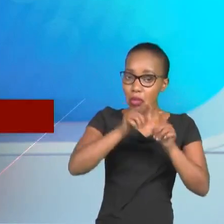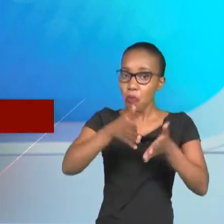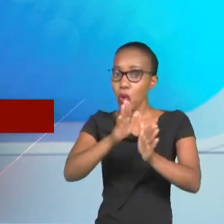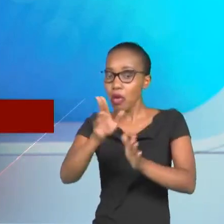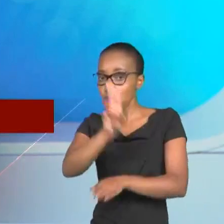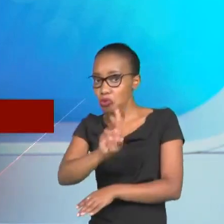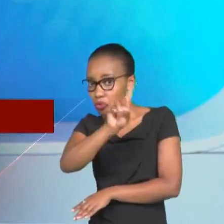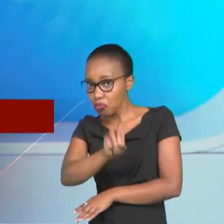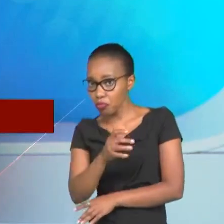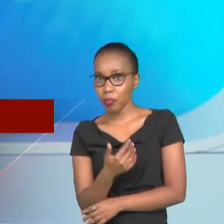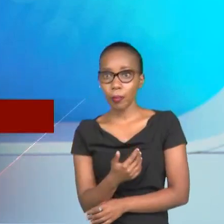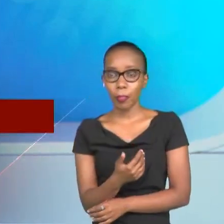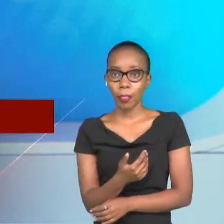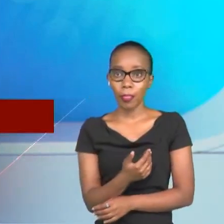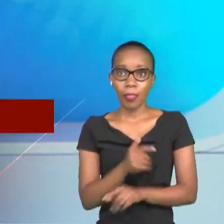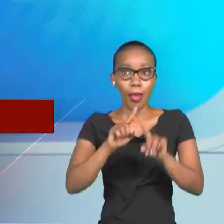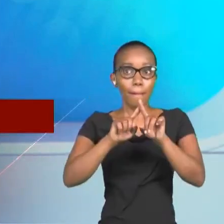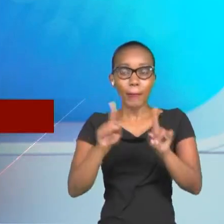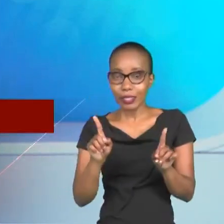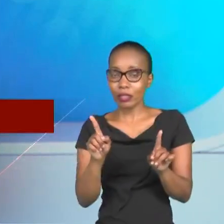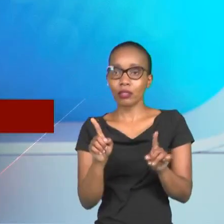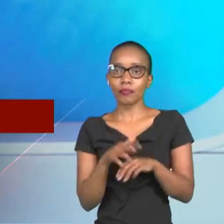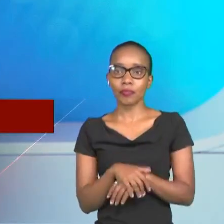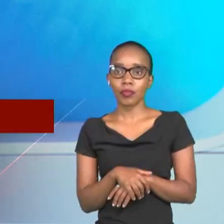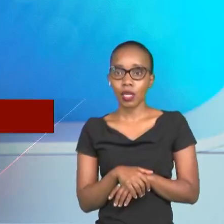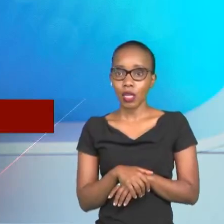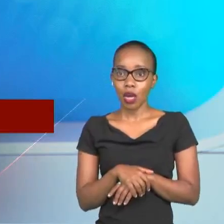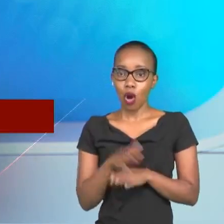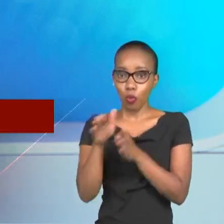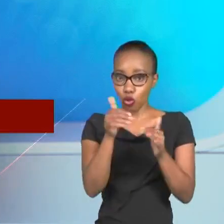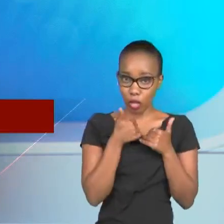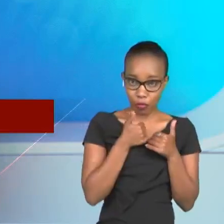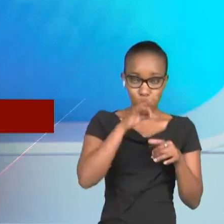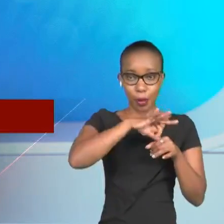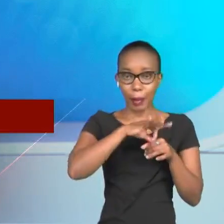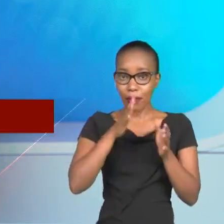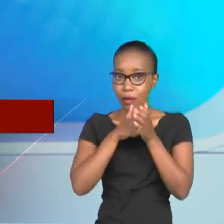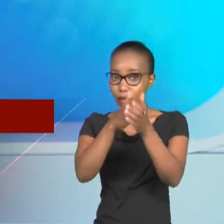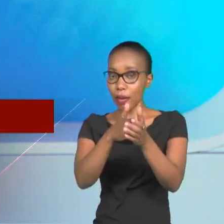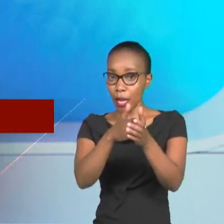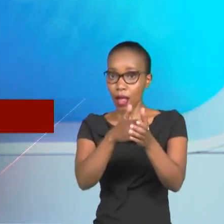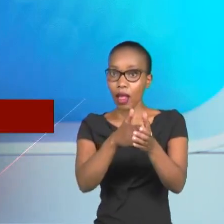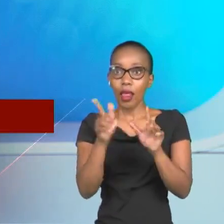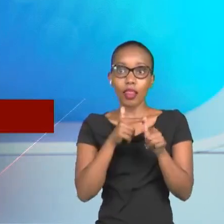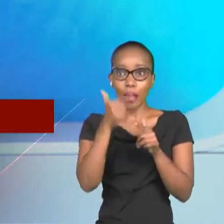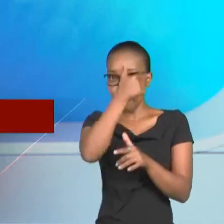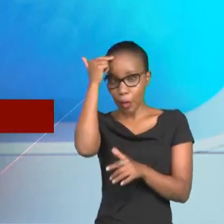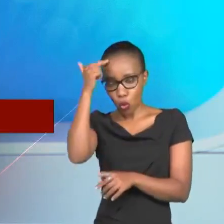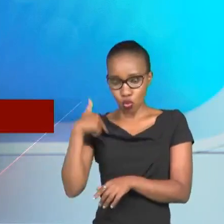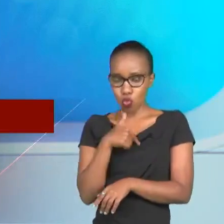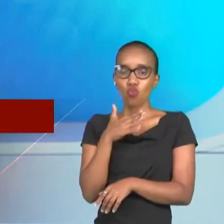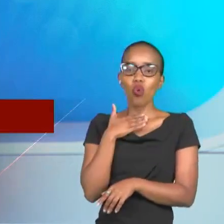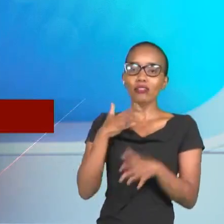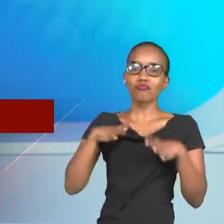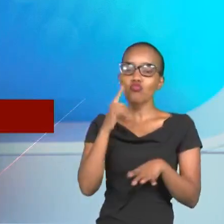forest? Whichever the concept. But will we be given another chance to vote for a proper leadership? But then, because we are so used to populist politics,